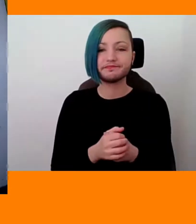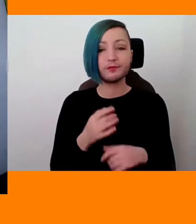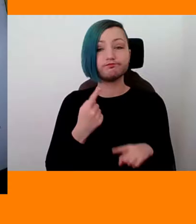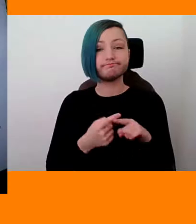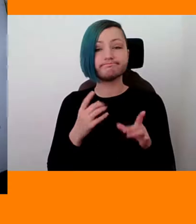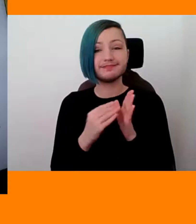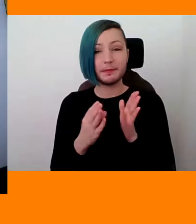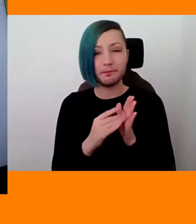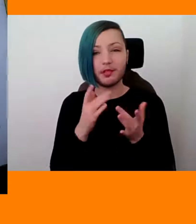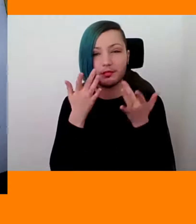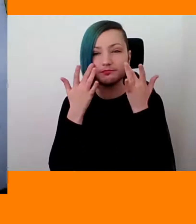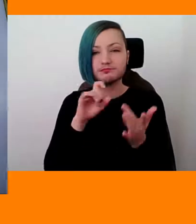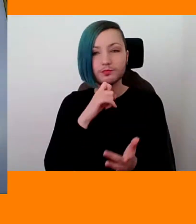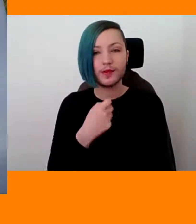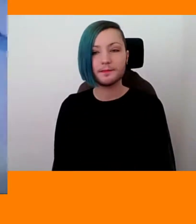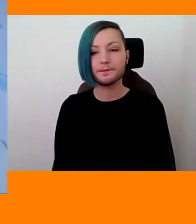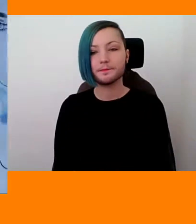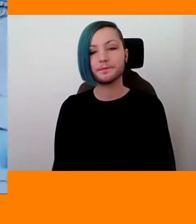example.